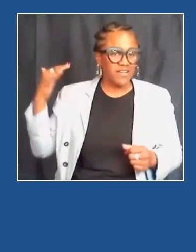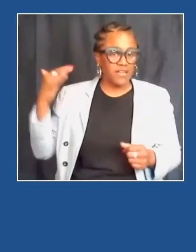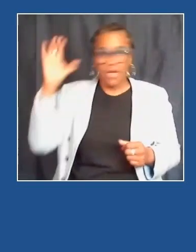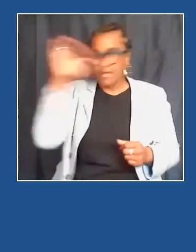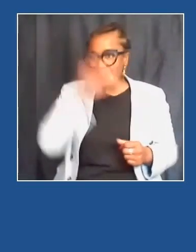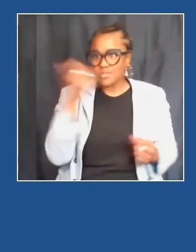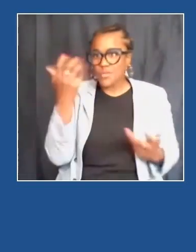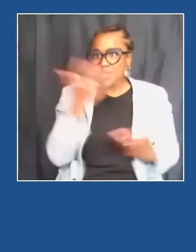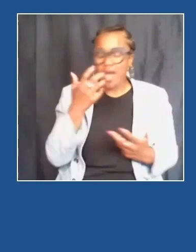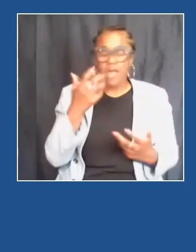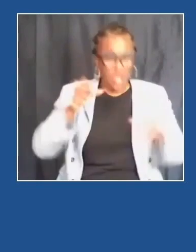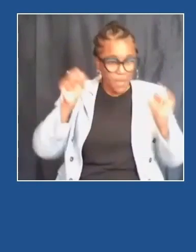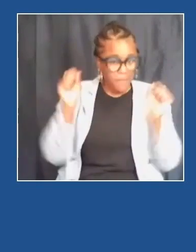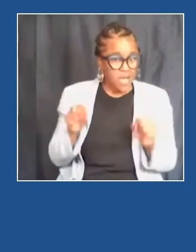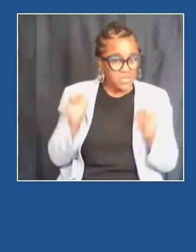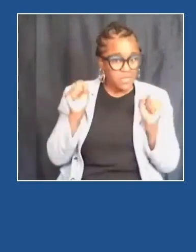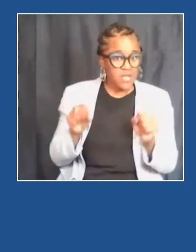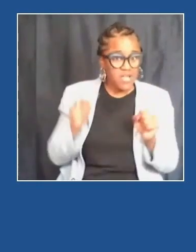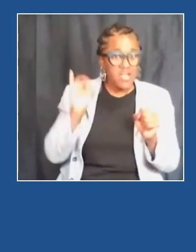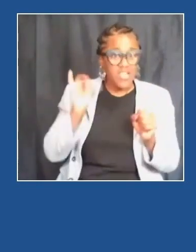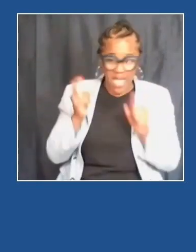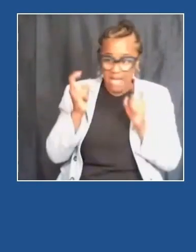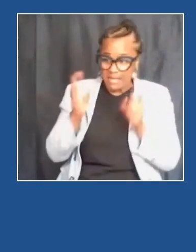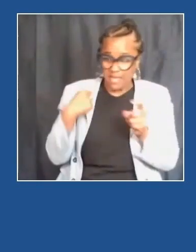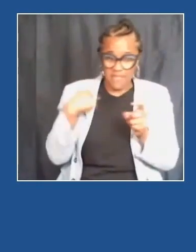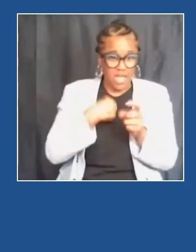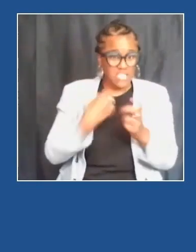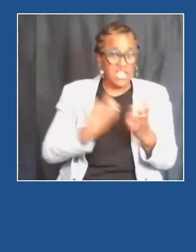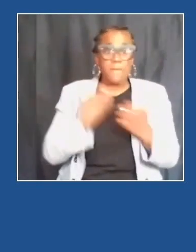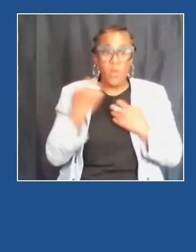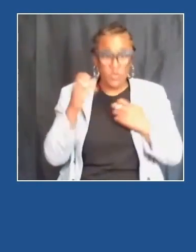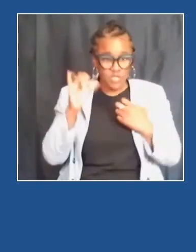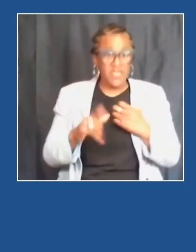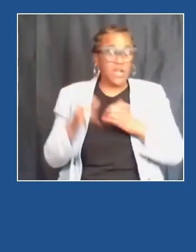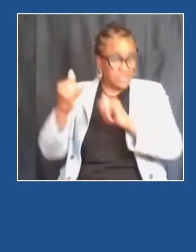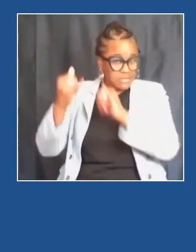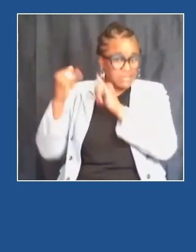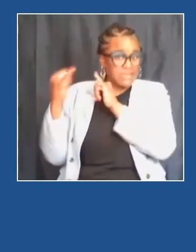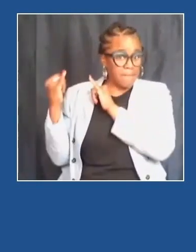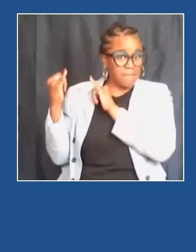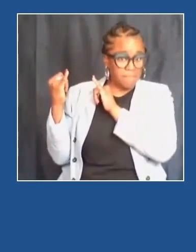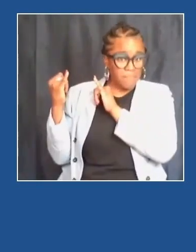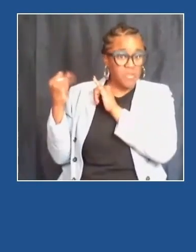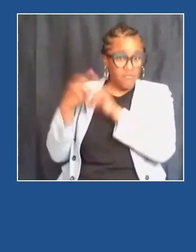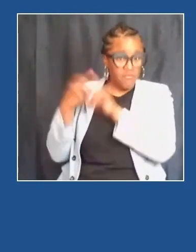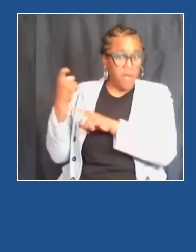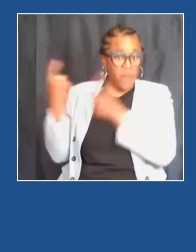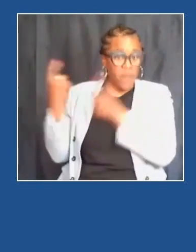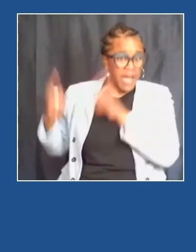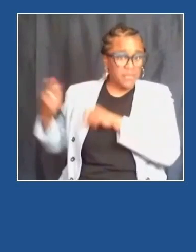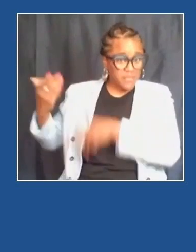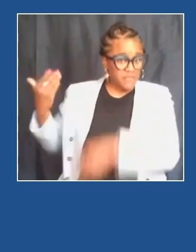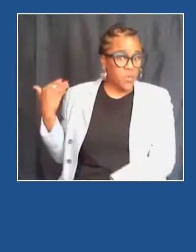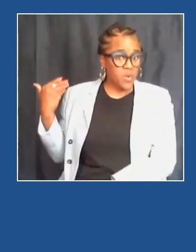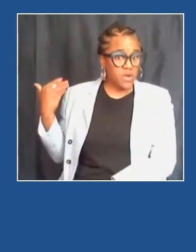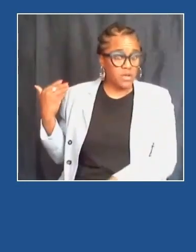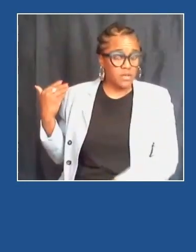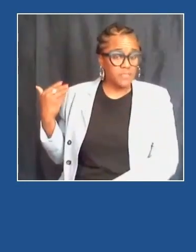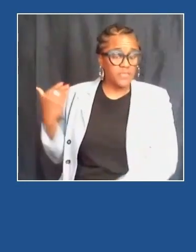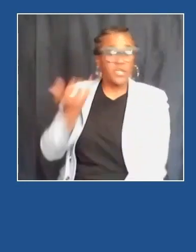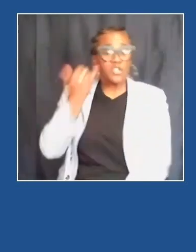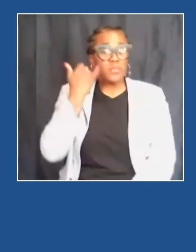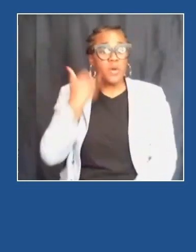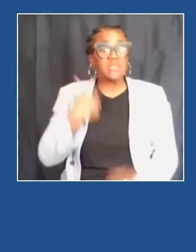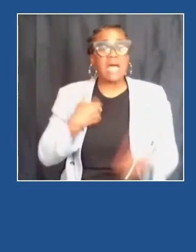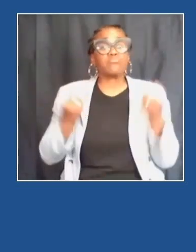what? It could give us emotions that are very similar to what happened before. If I was hit by a